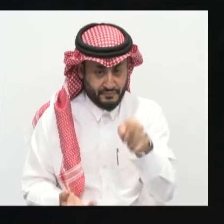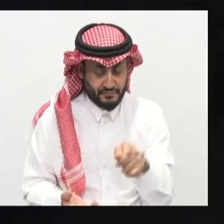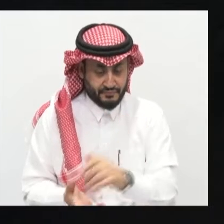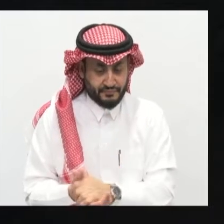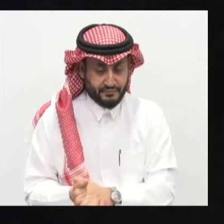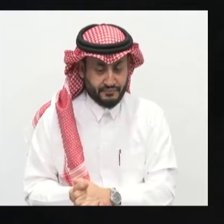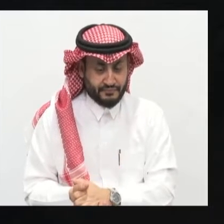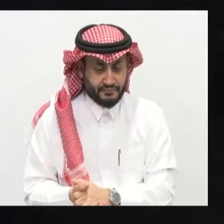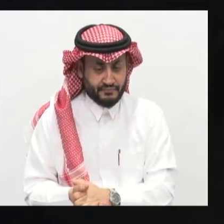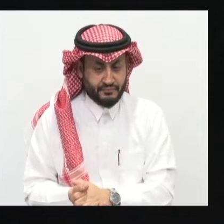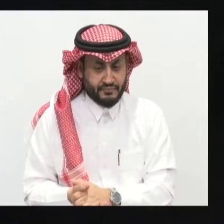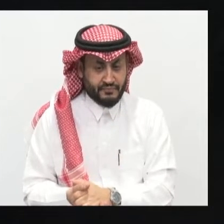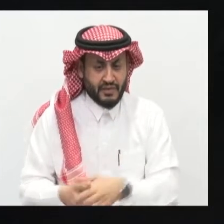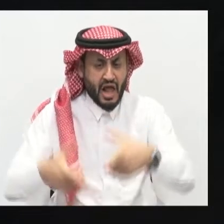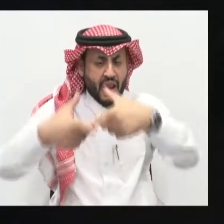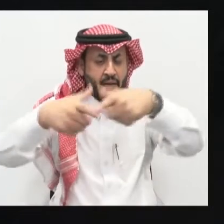What is the name of this unit?